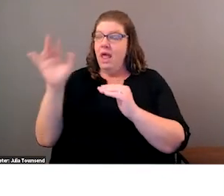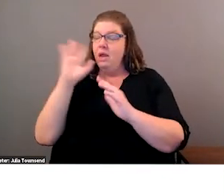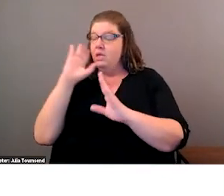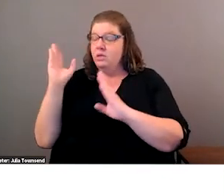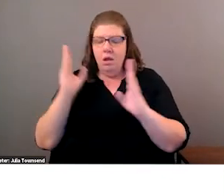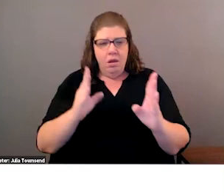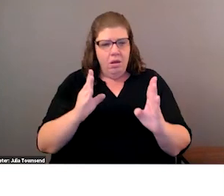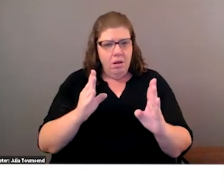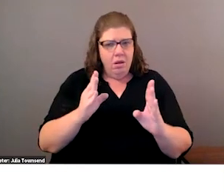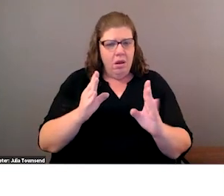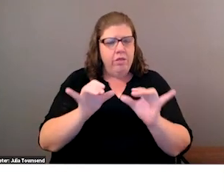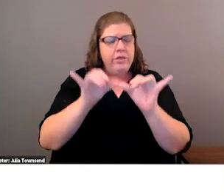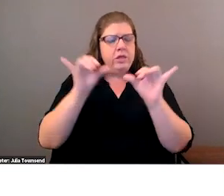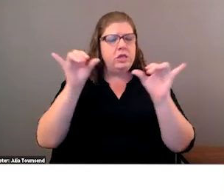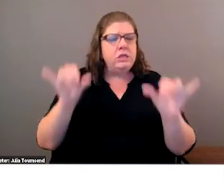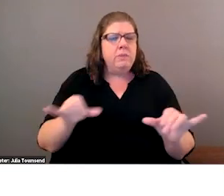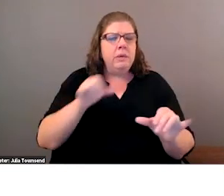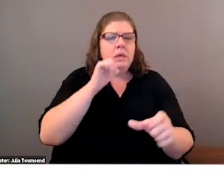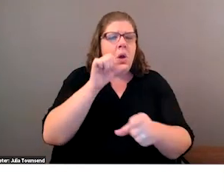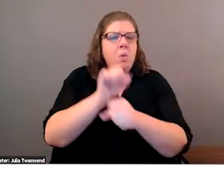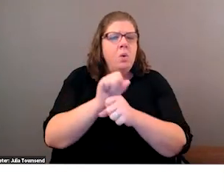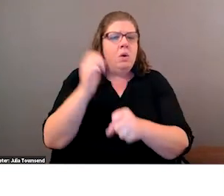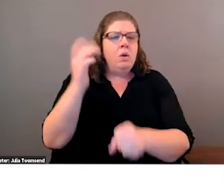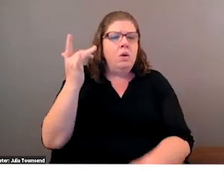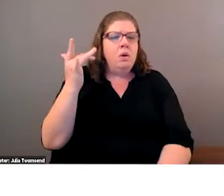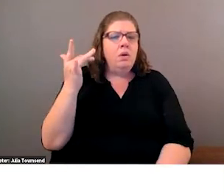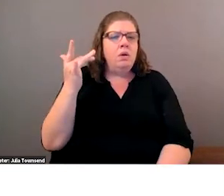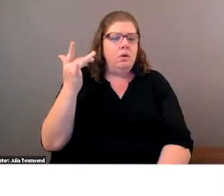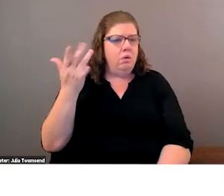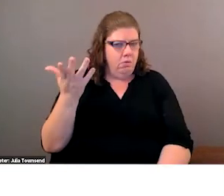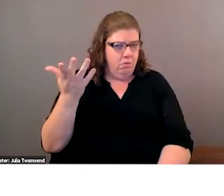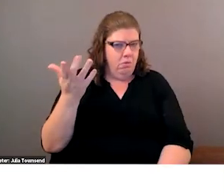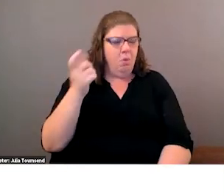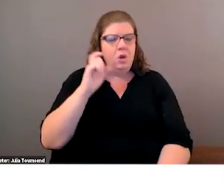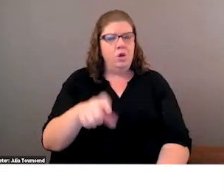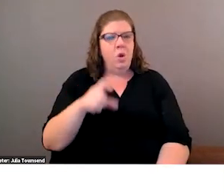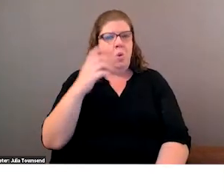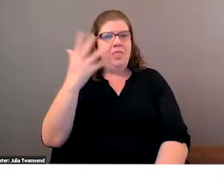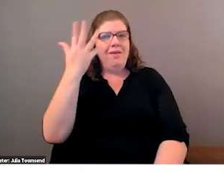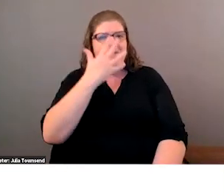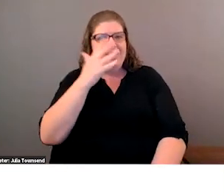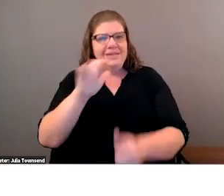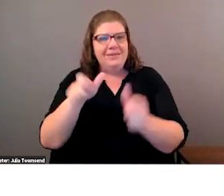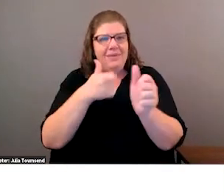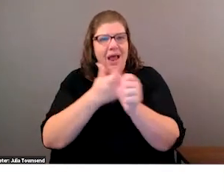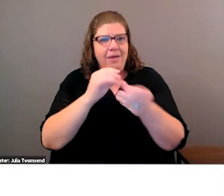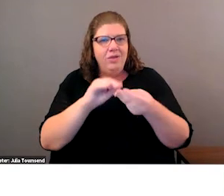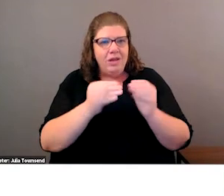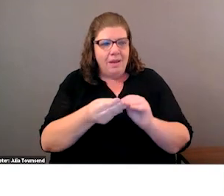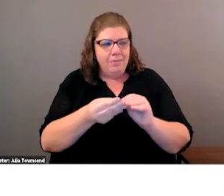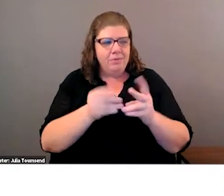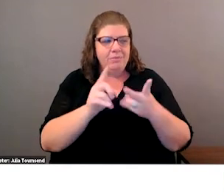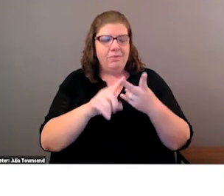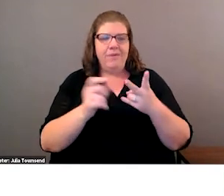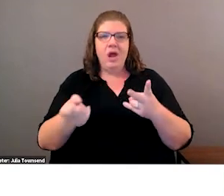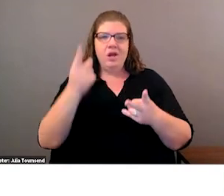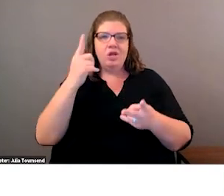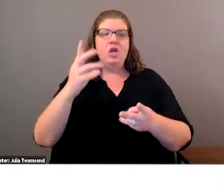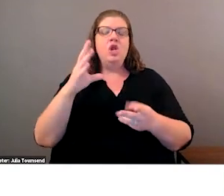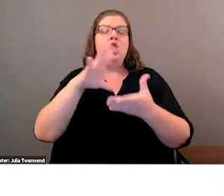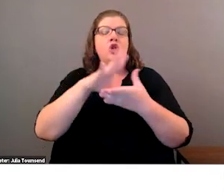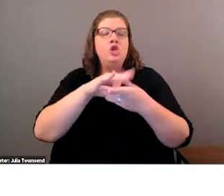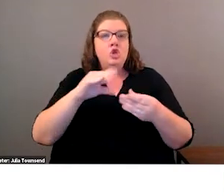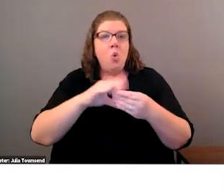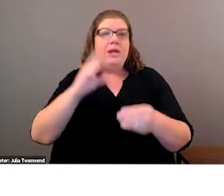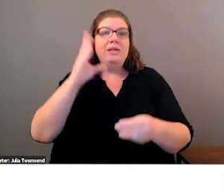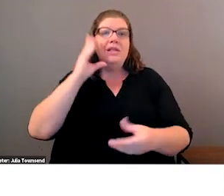the system is not working. We need to know the faces behind those numbers. We need to understand the stories of the experiences in our